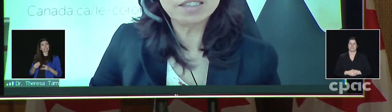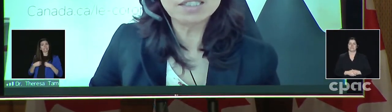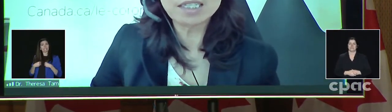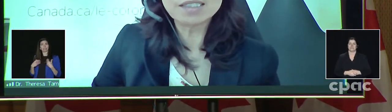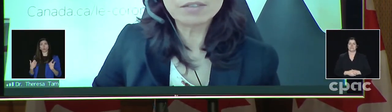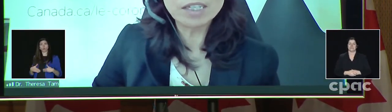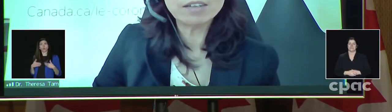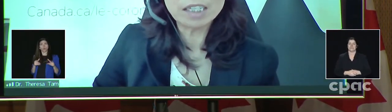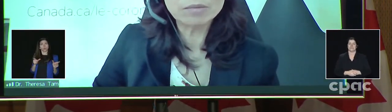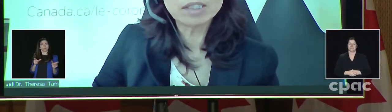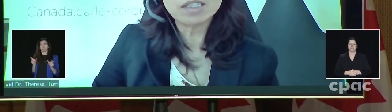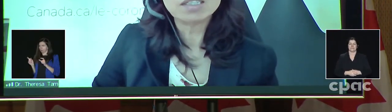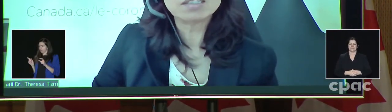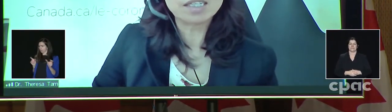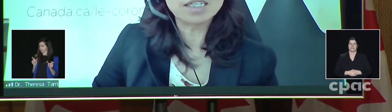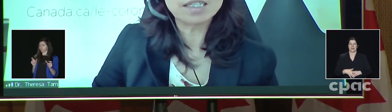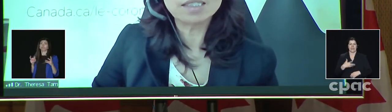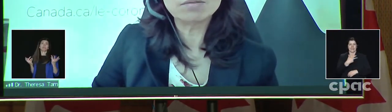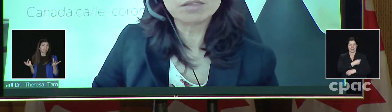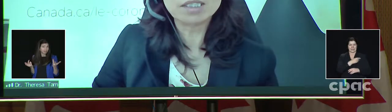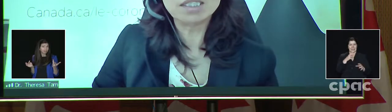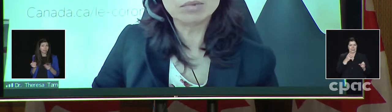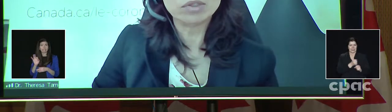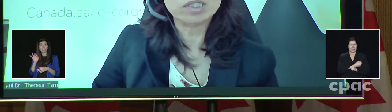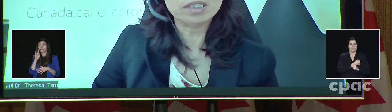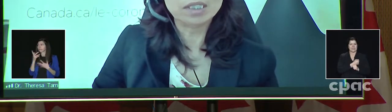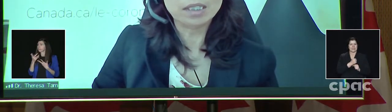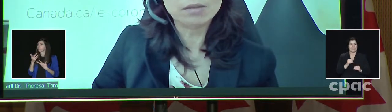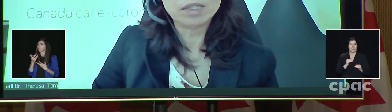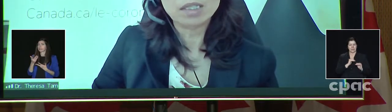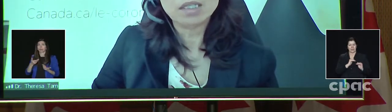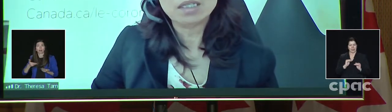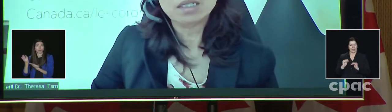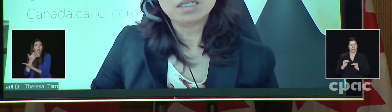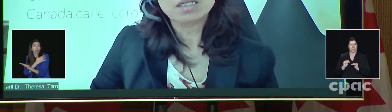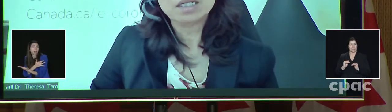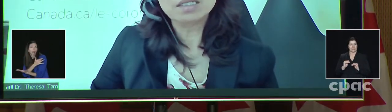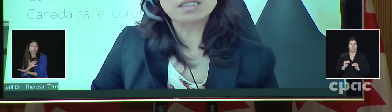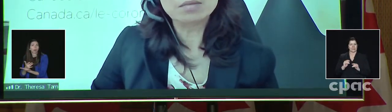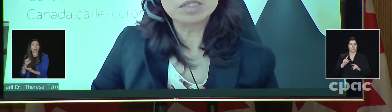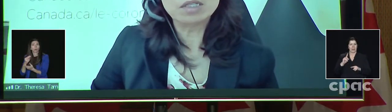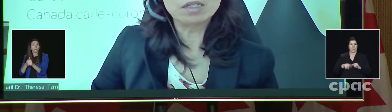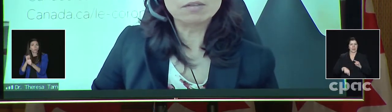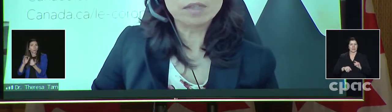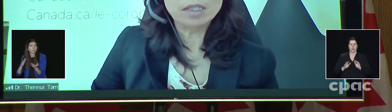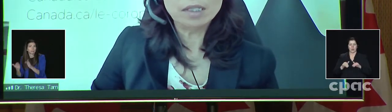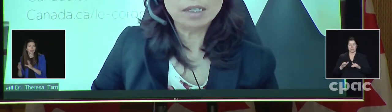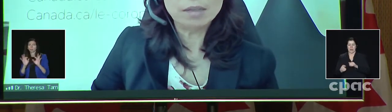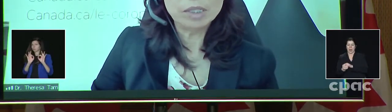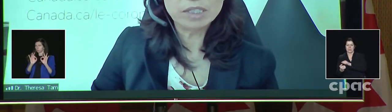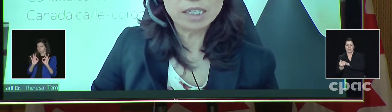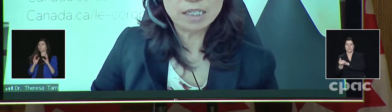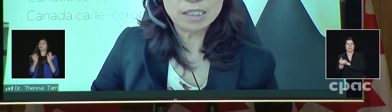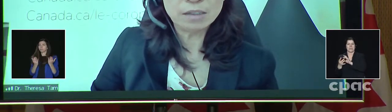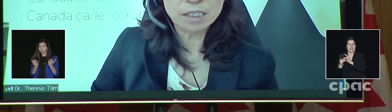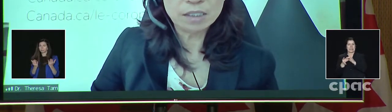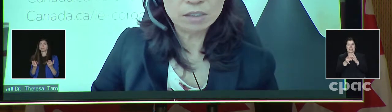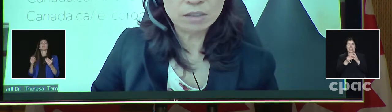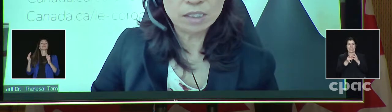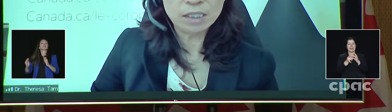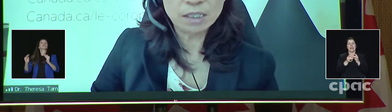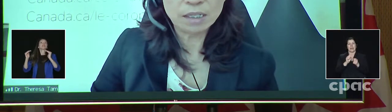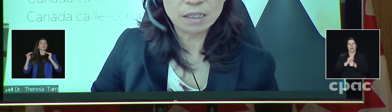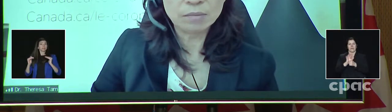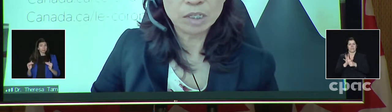protecting you against severe outcomes. So that's really important to do. In terms of the time period ahead and going